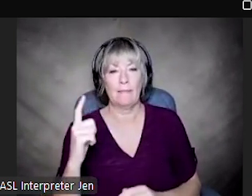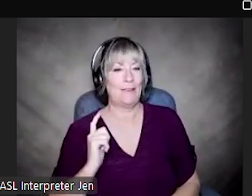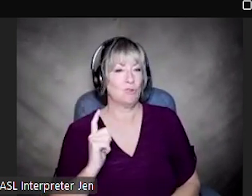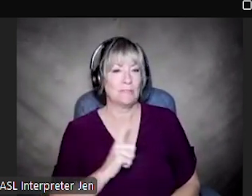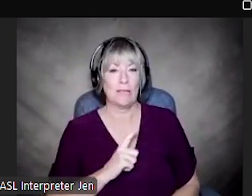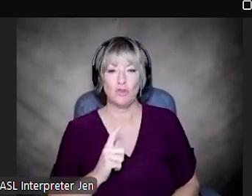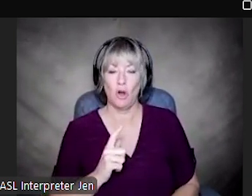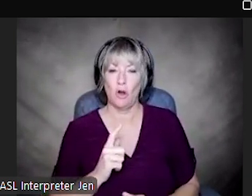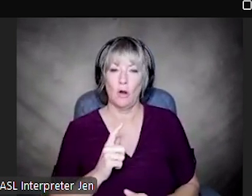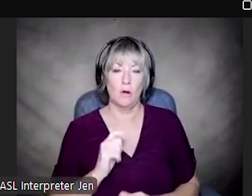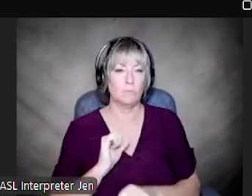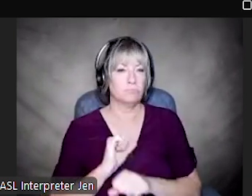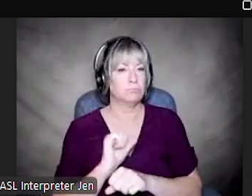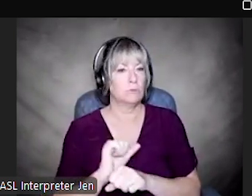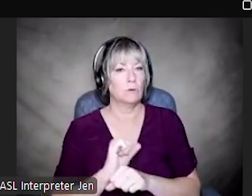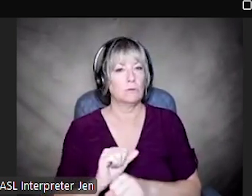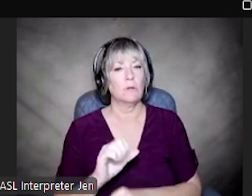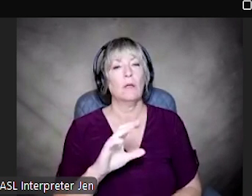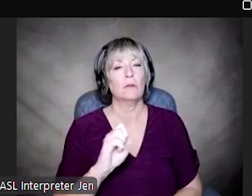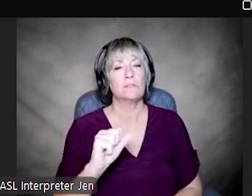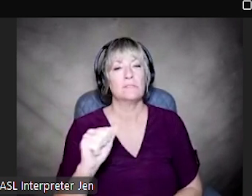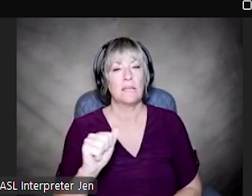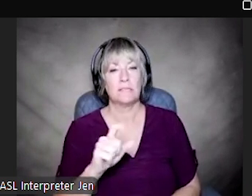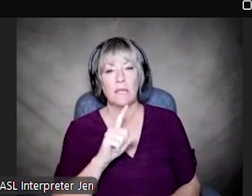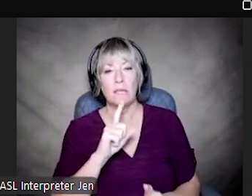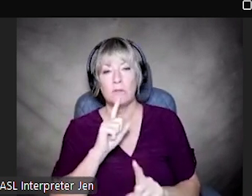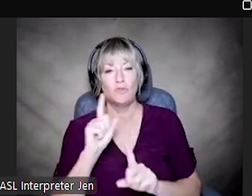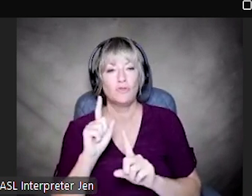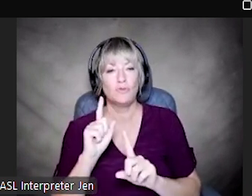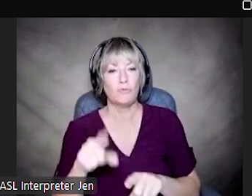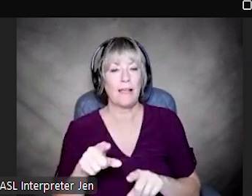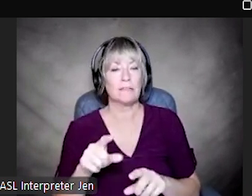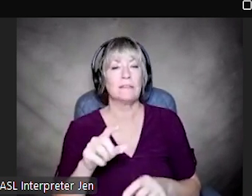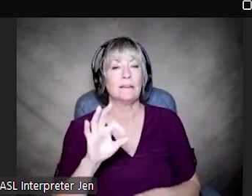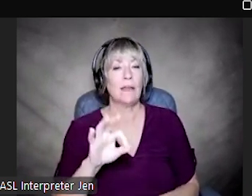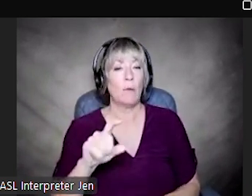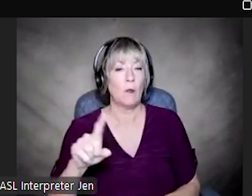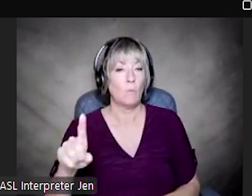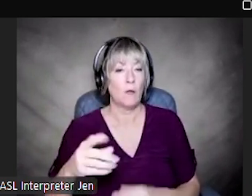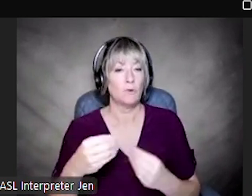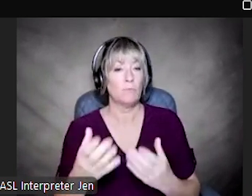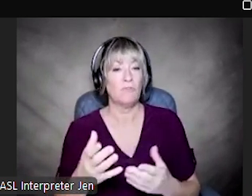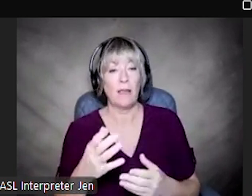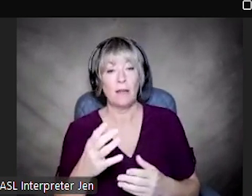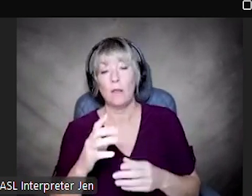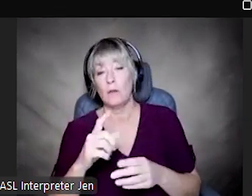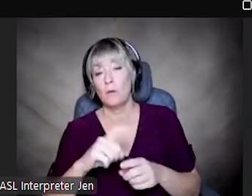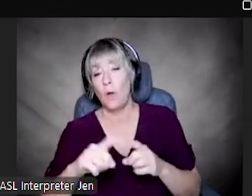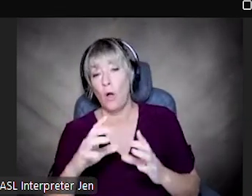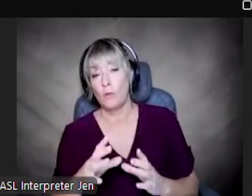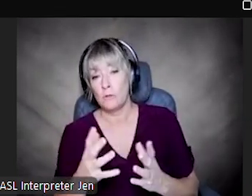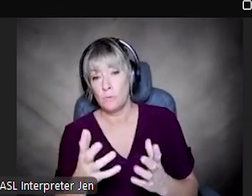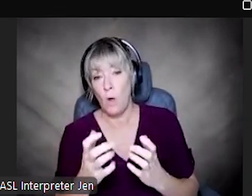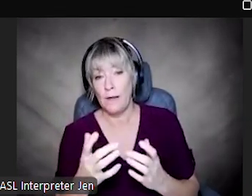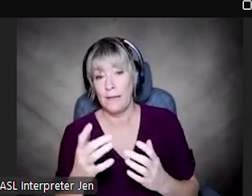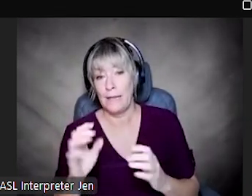legislature, CESA directs 911, our PSAPs, to provide callers seeking emergency mental and behavioral health services with